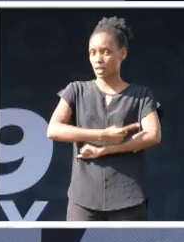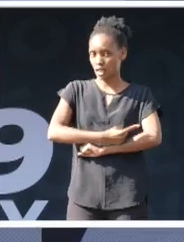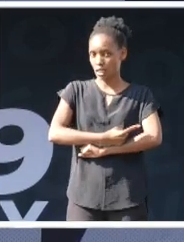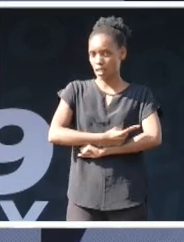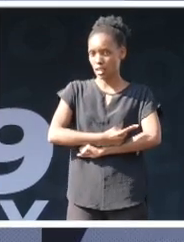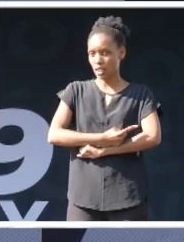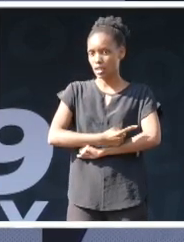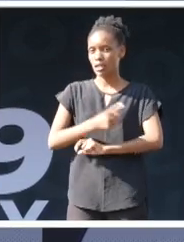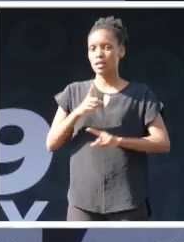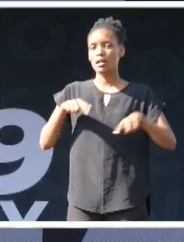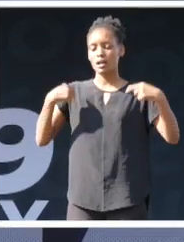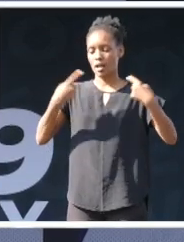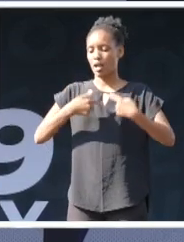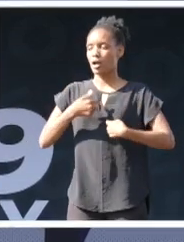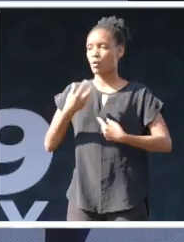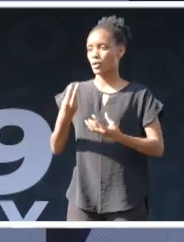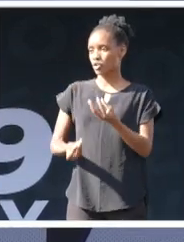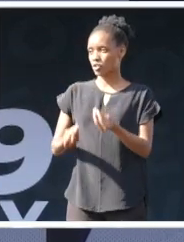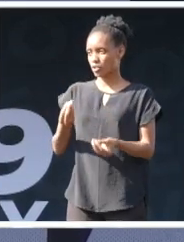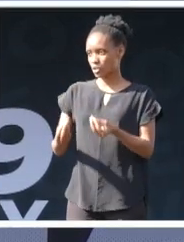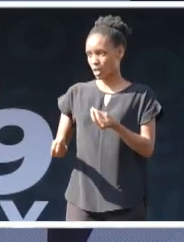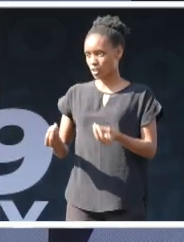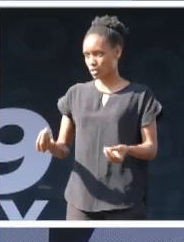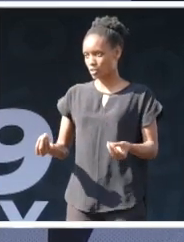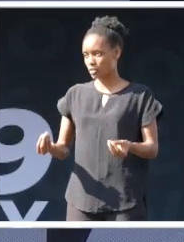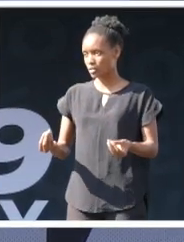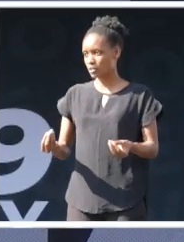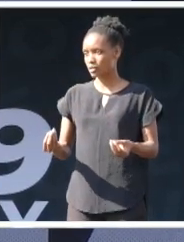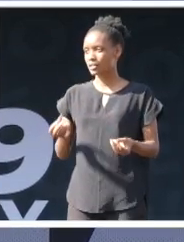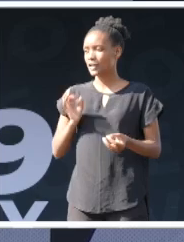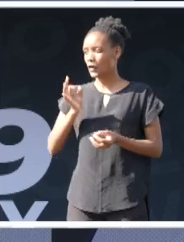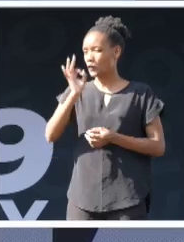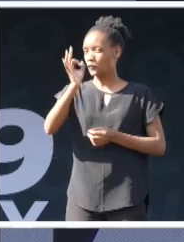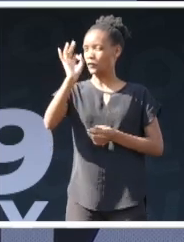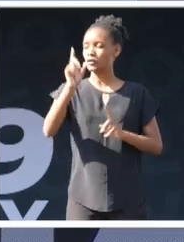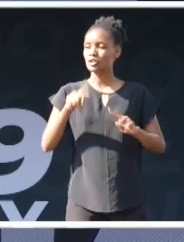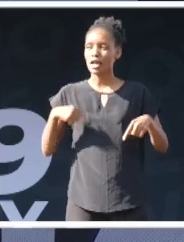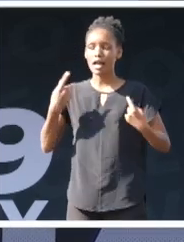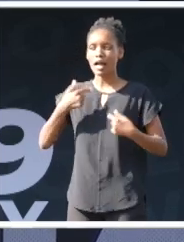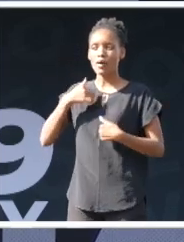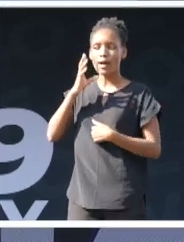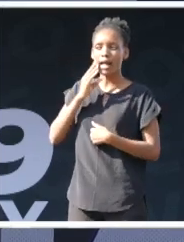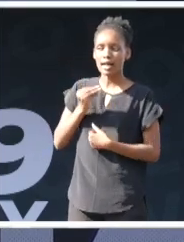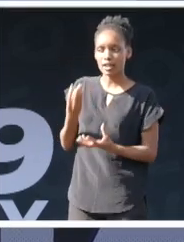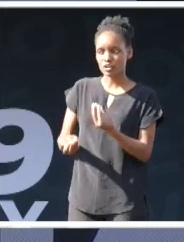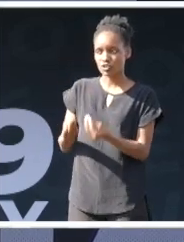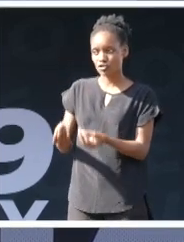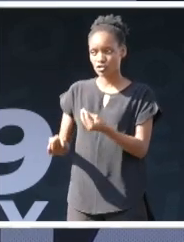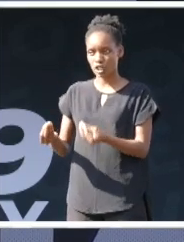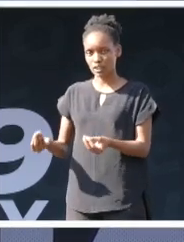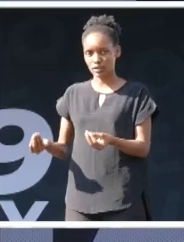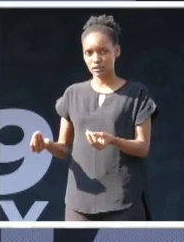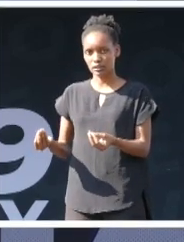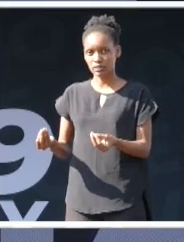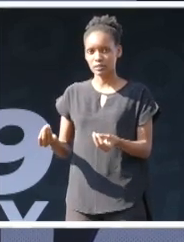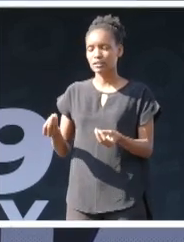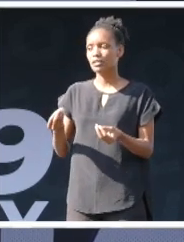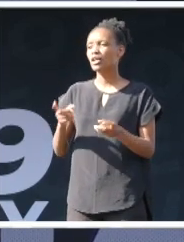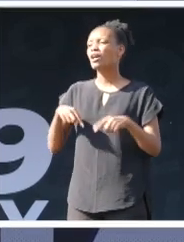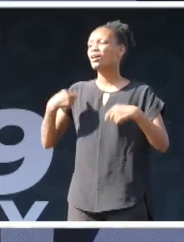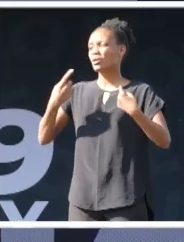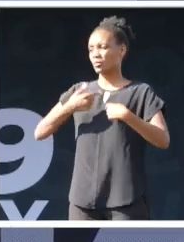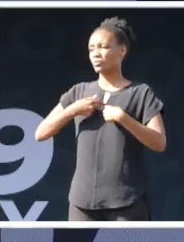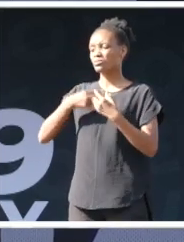our children, one day, our grandchildren will read about our